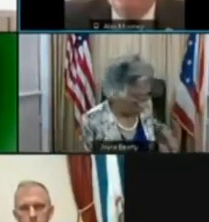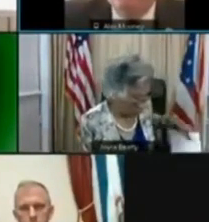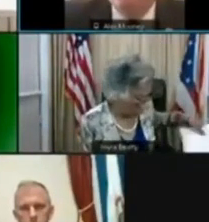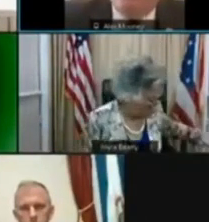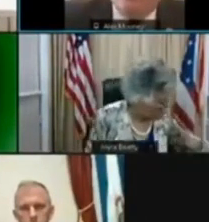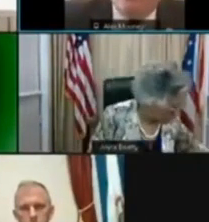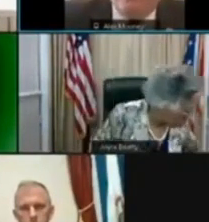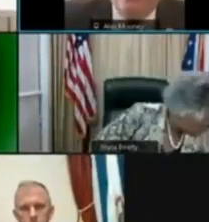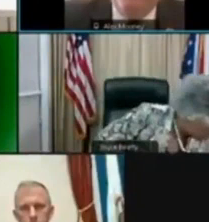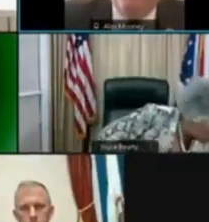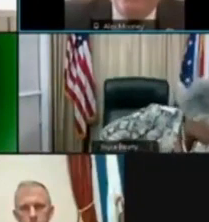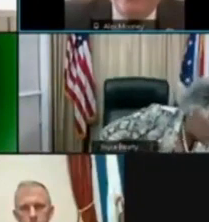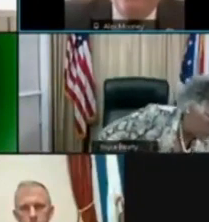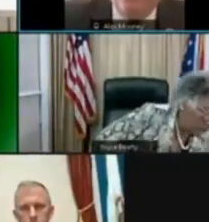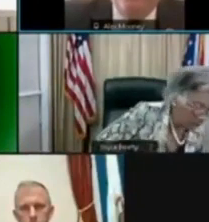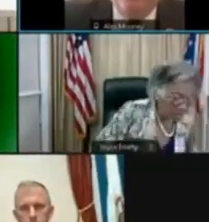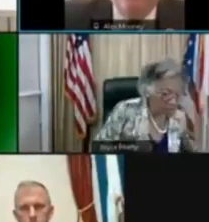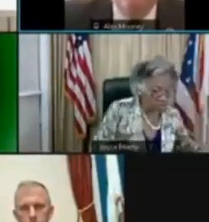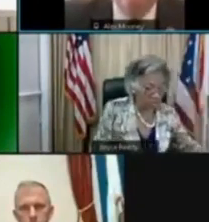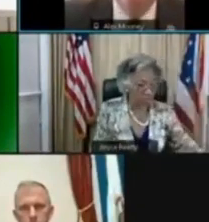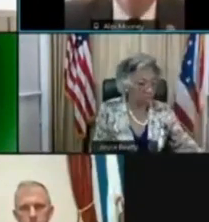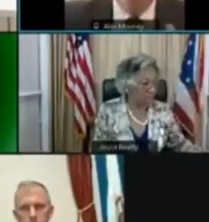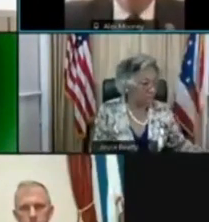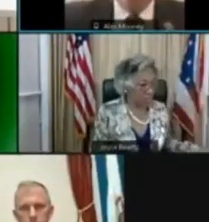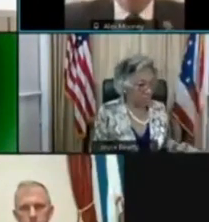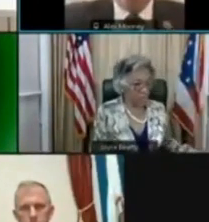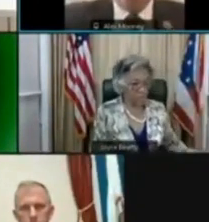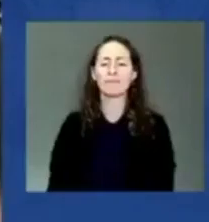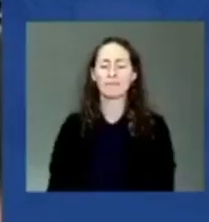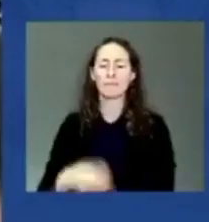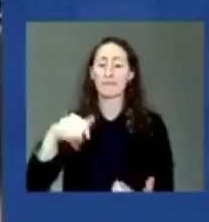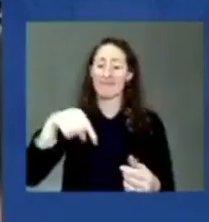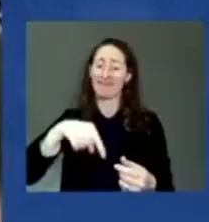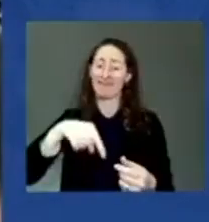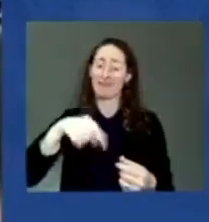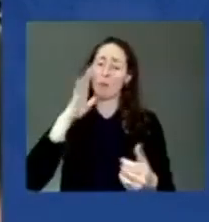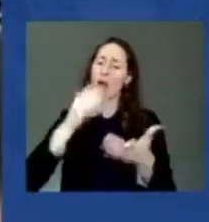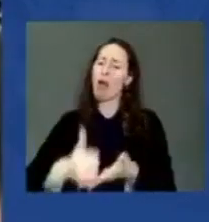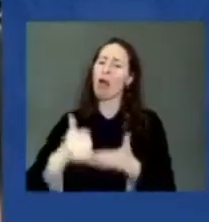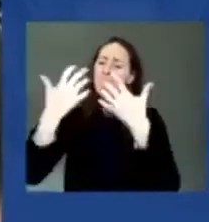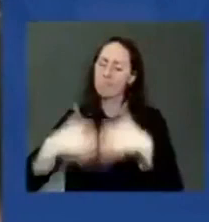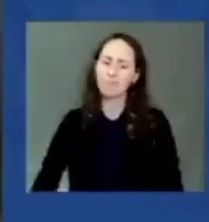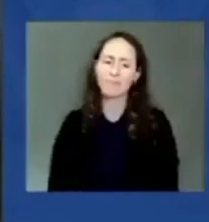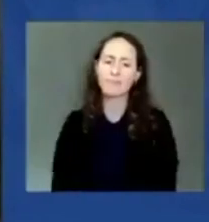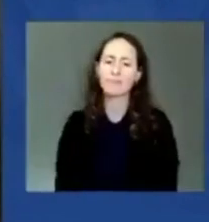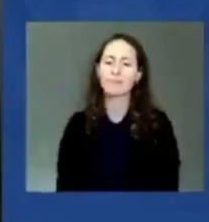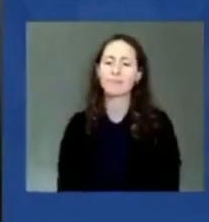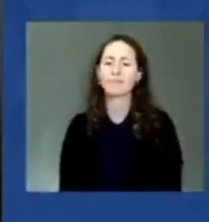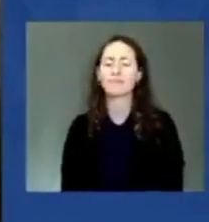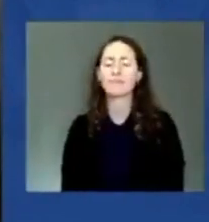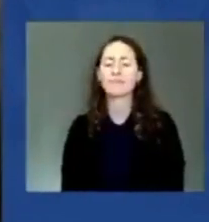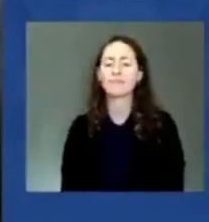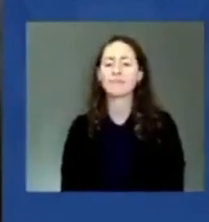spending, will cost zero and be fully paid for? Yes, I do. We talk about price tags. It